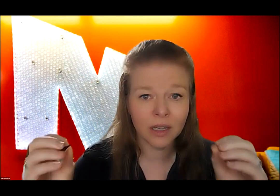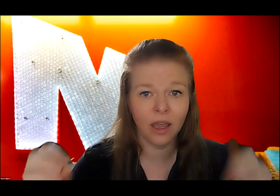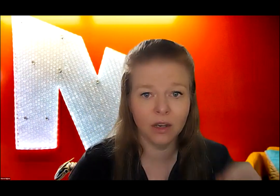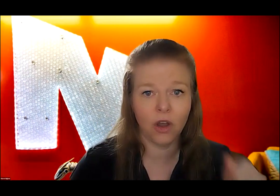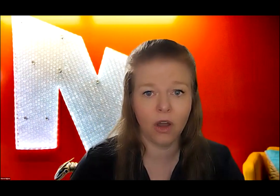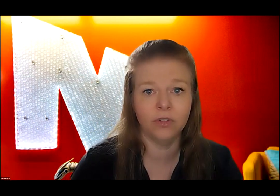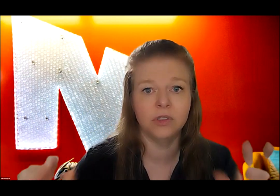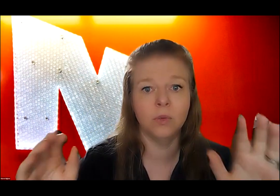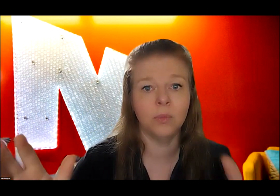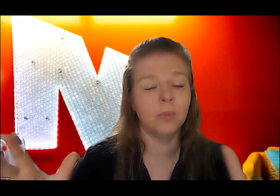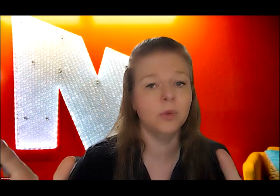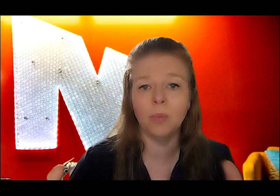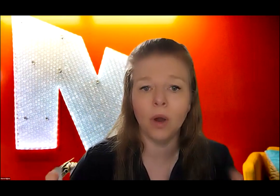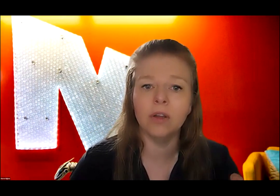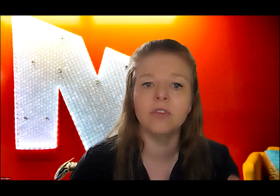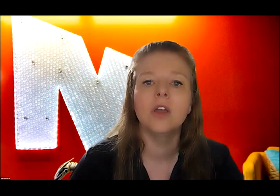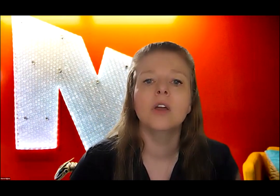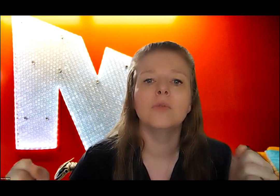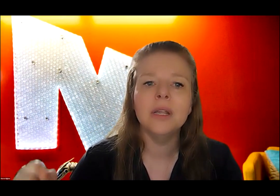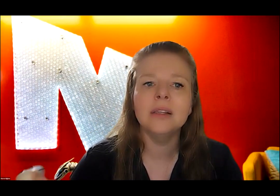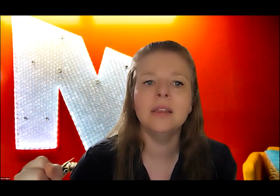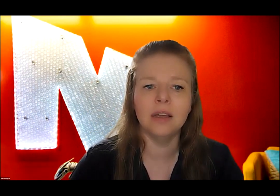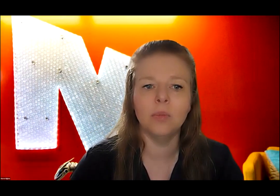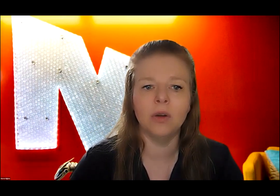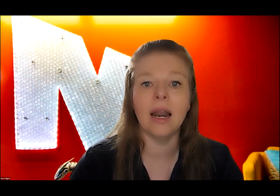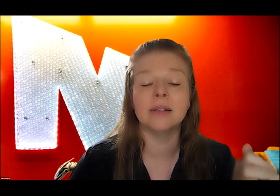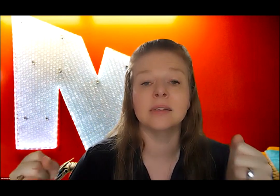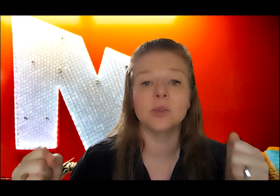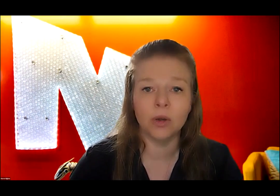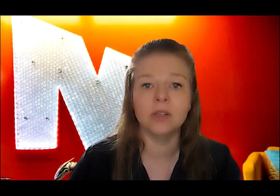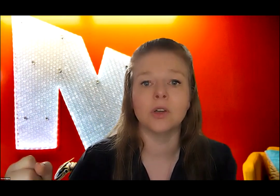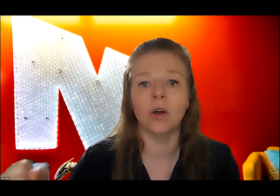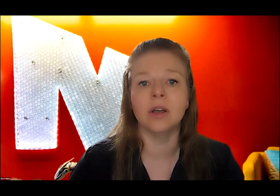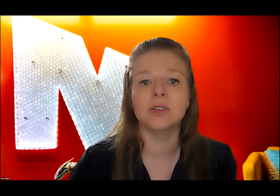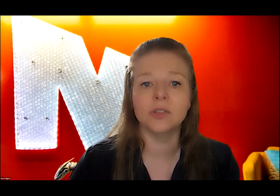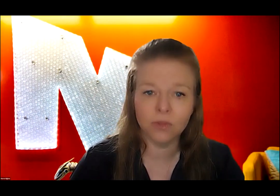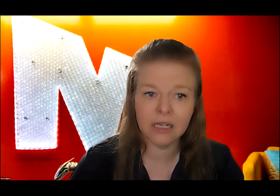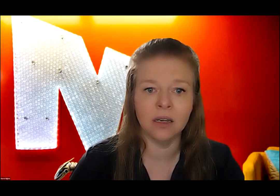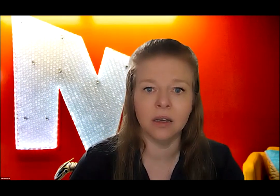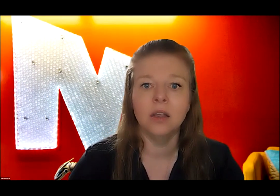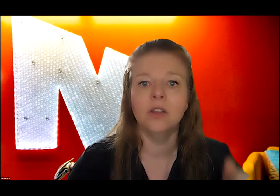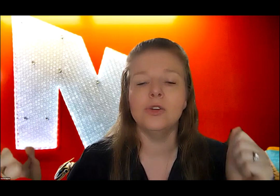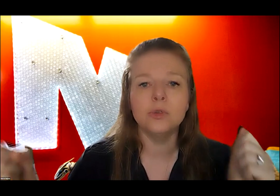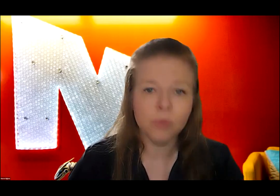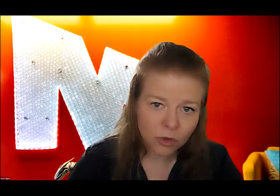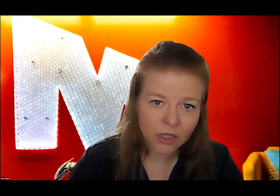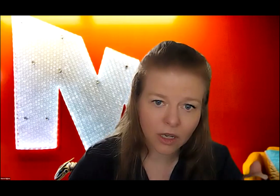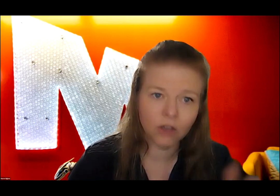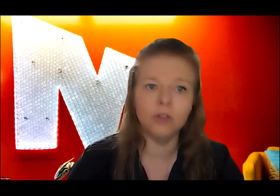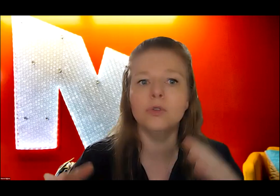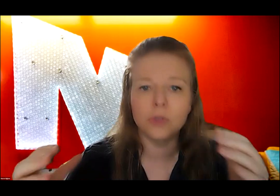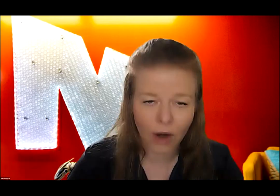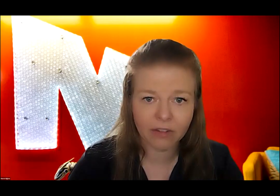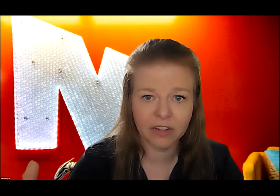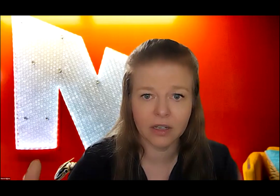really engaging conference, you want people to be a part of really think about it as an experience on a screen, use music,